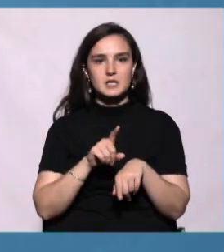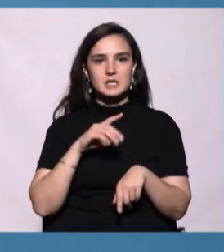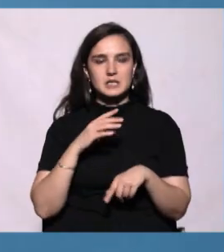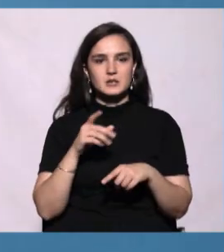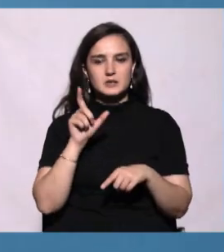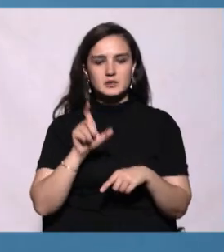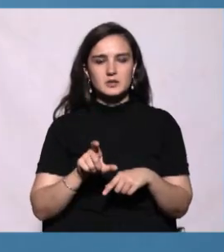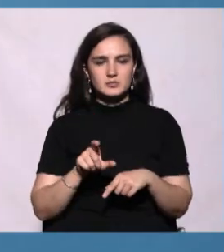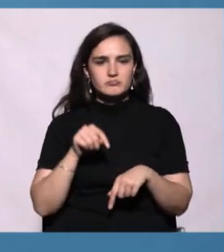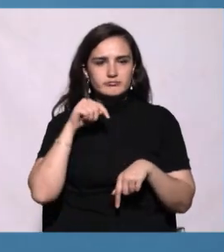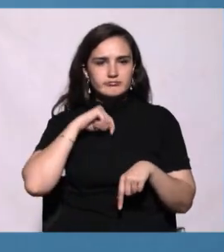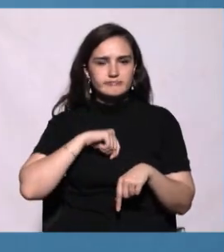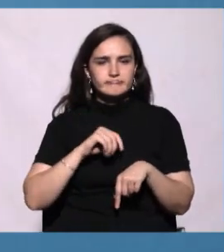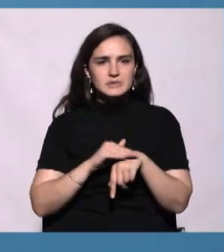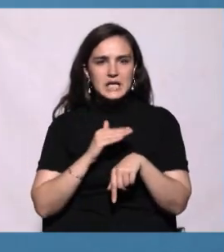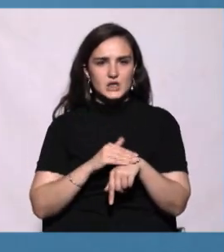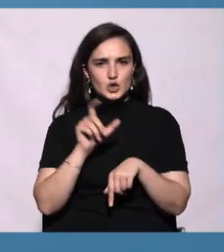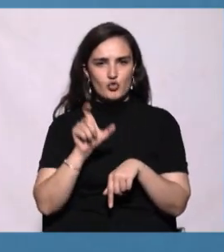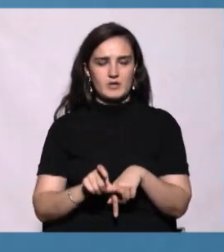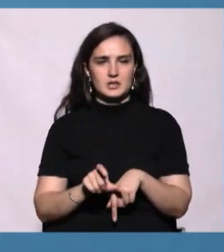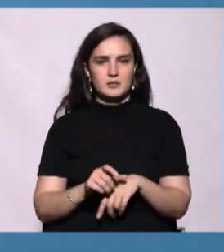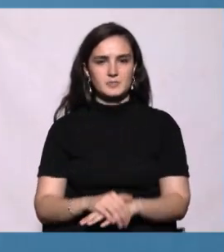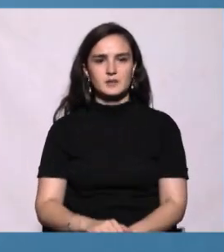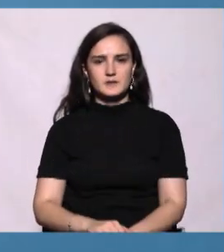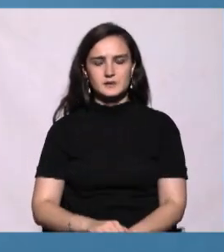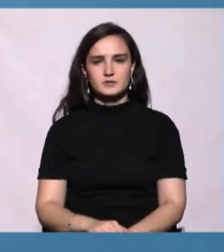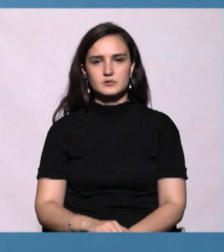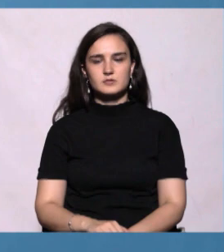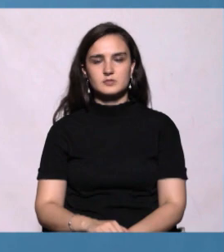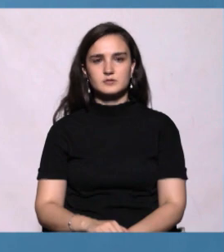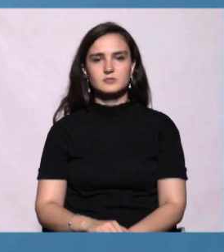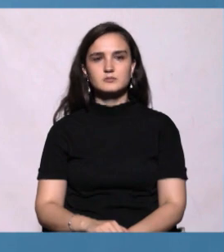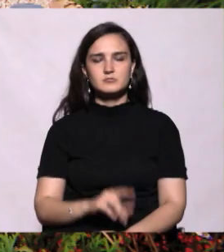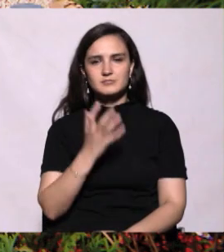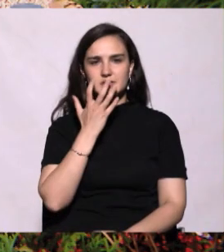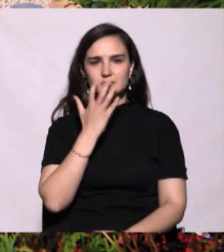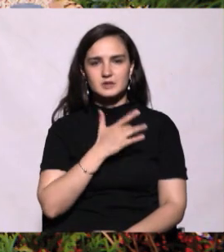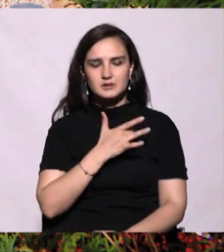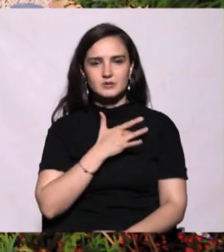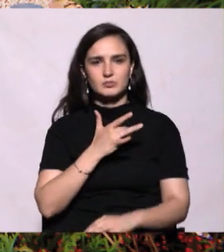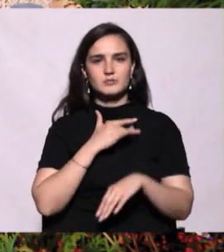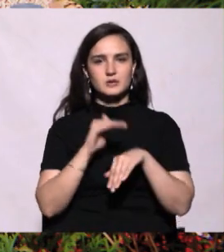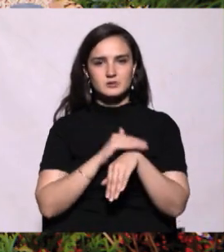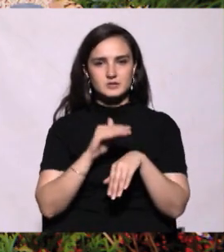Benevolent. It means well-meaning, warm-hearted, kind.